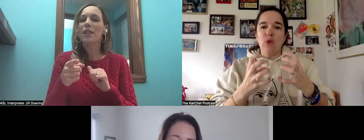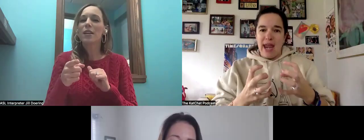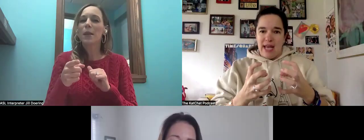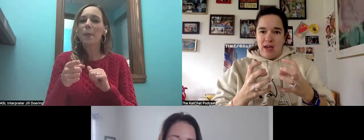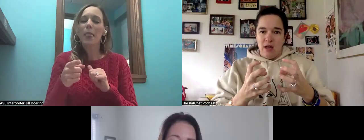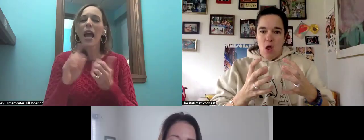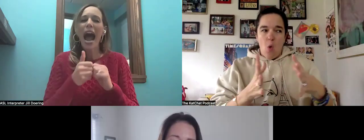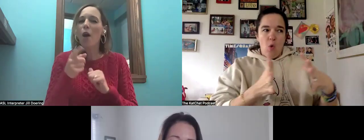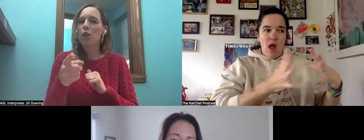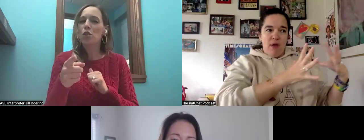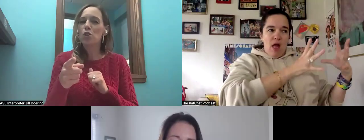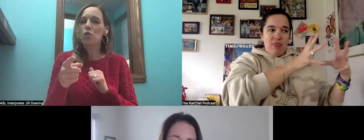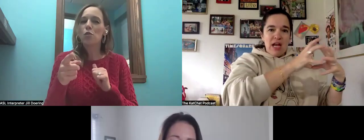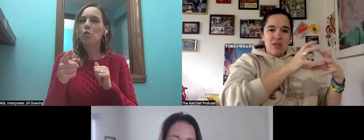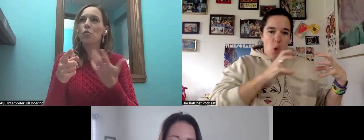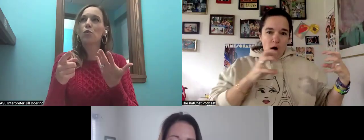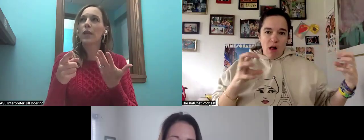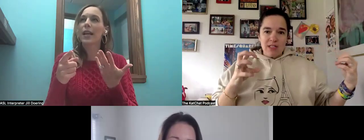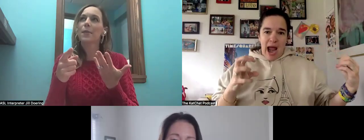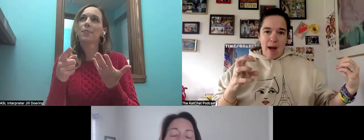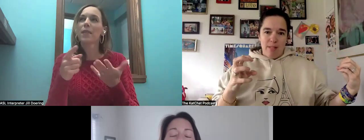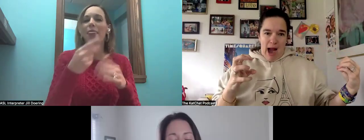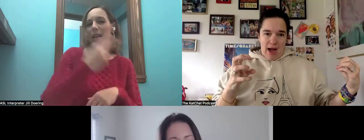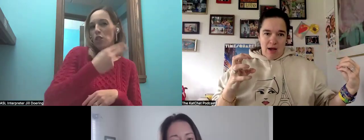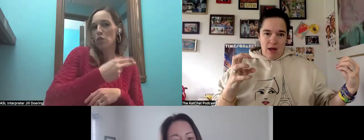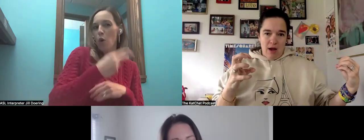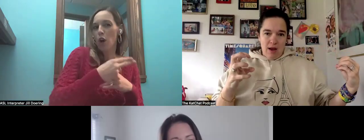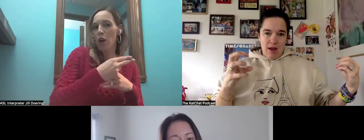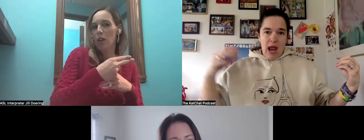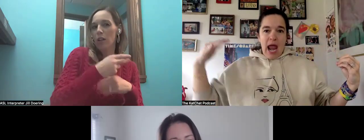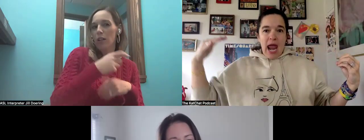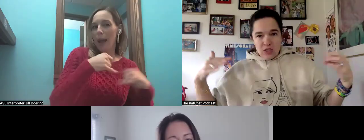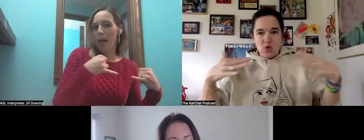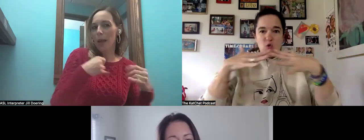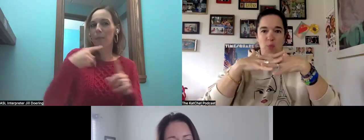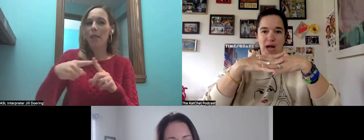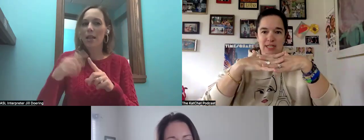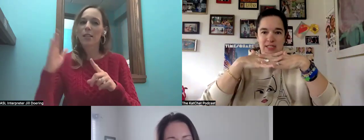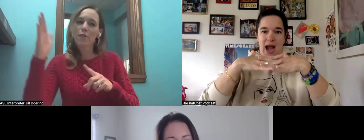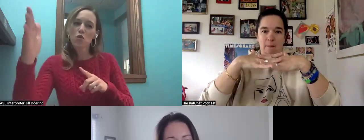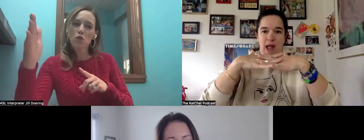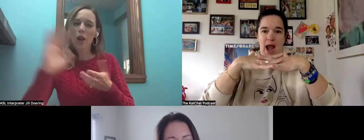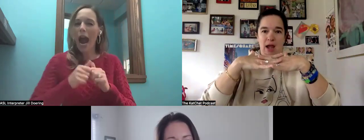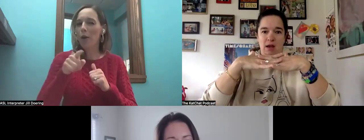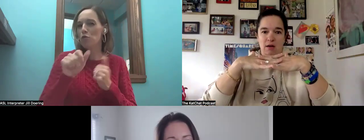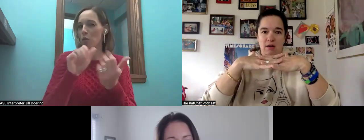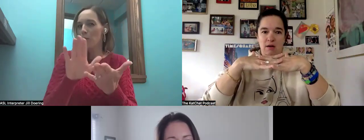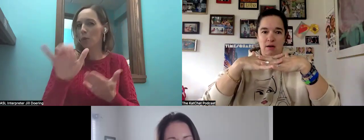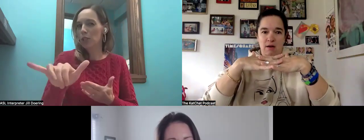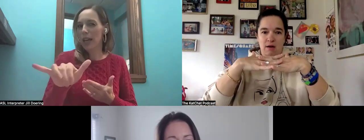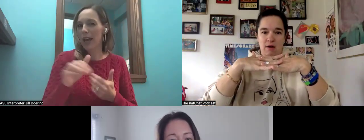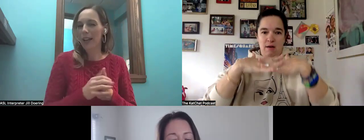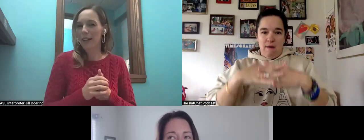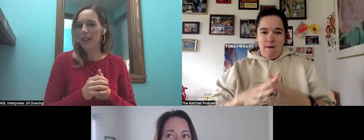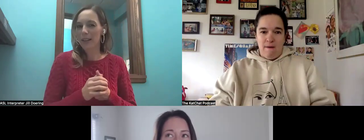involve your writing with the historical timeline into the present timeline?